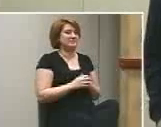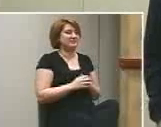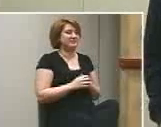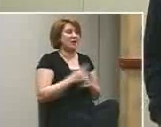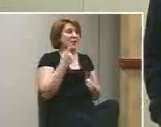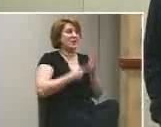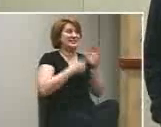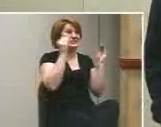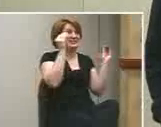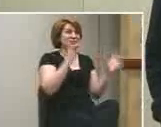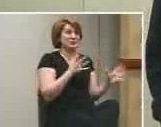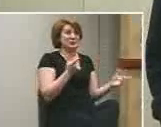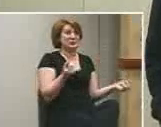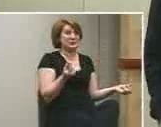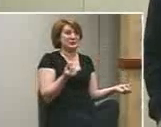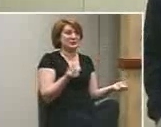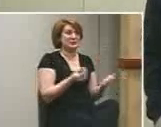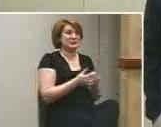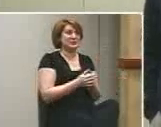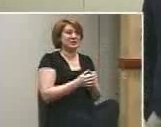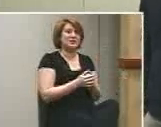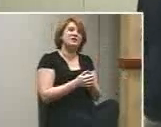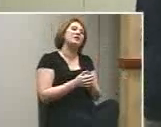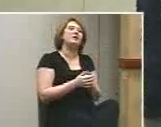What's the teacher going to do?